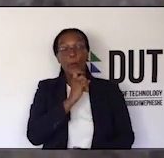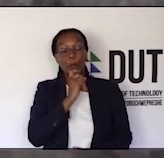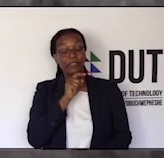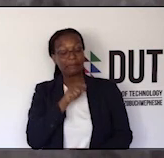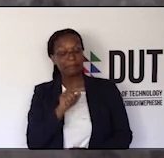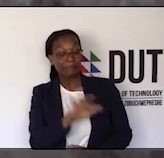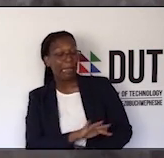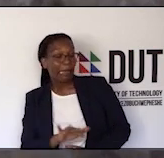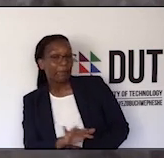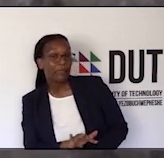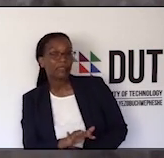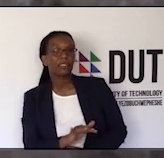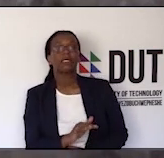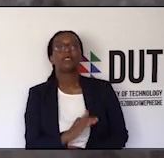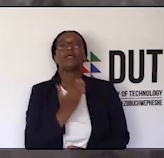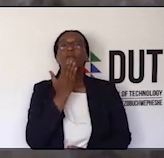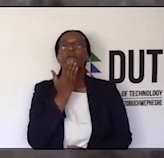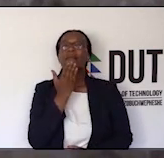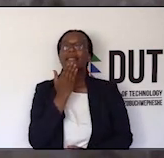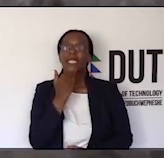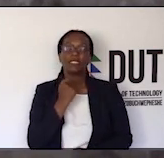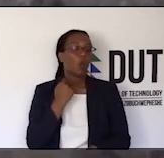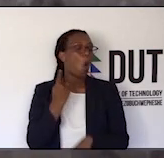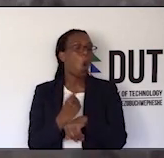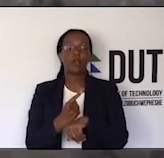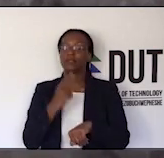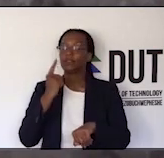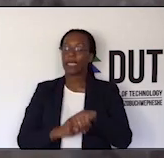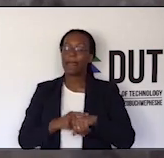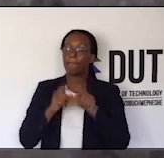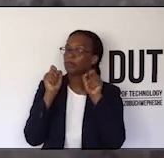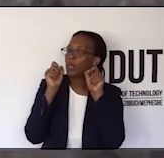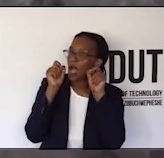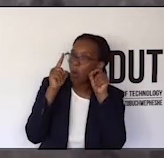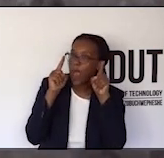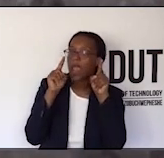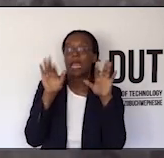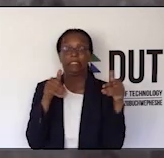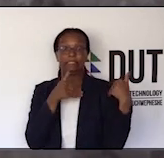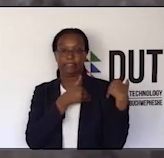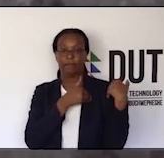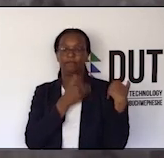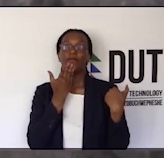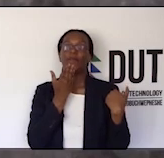areas, take the necessary safety precautions.